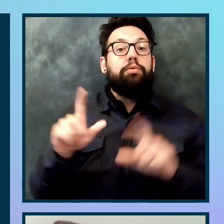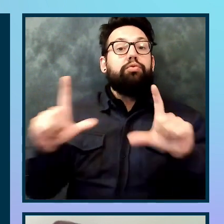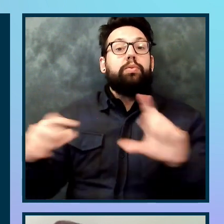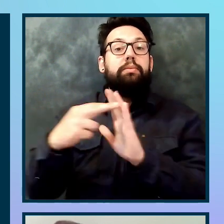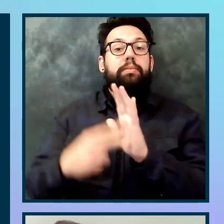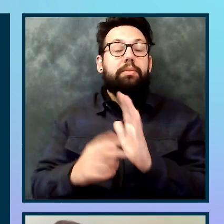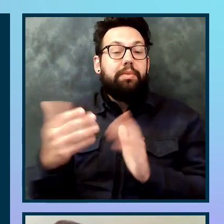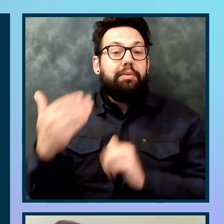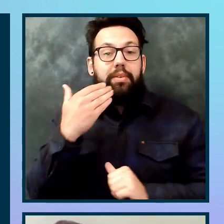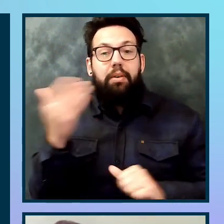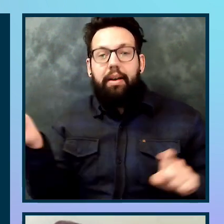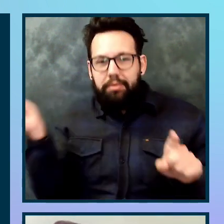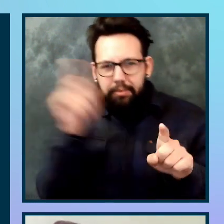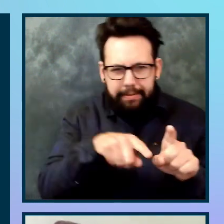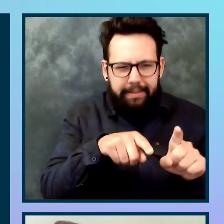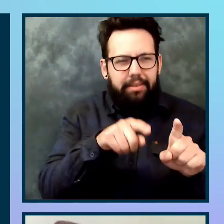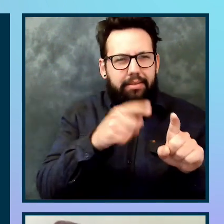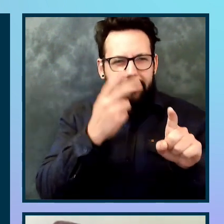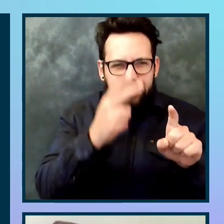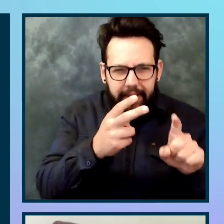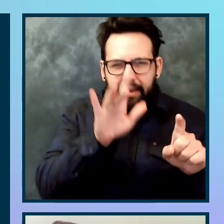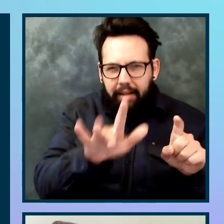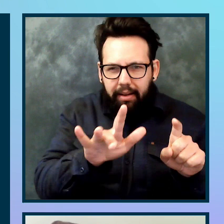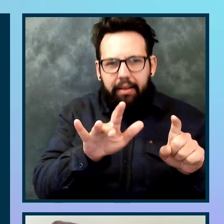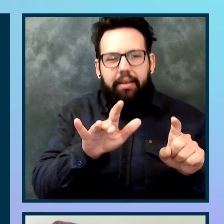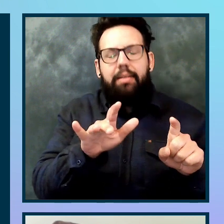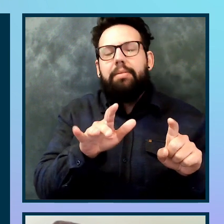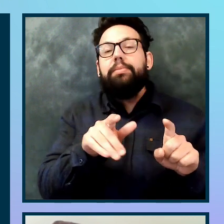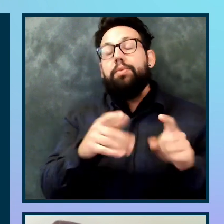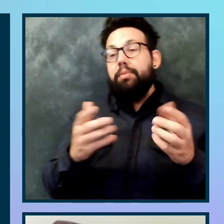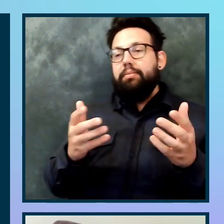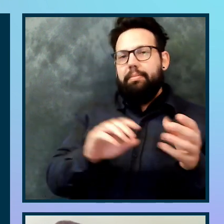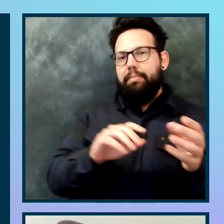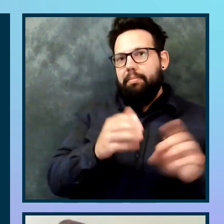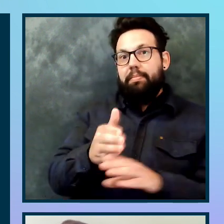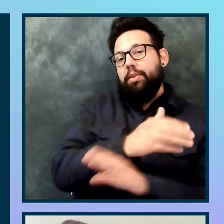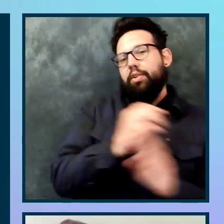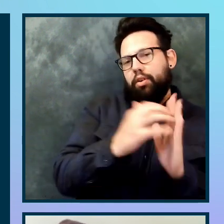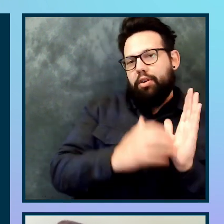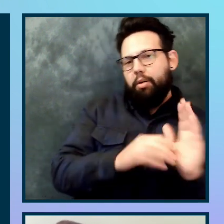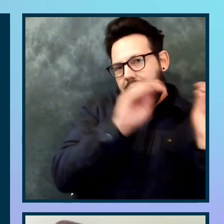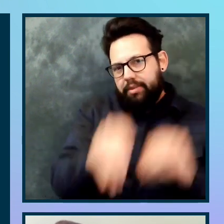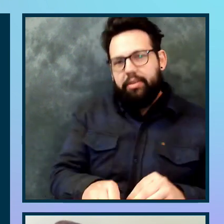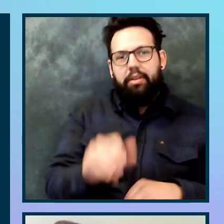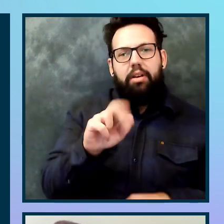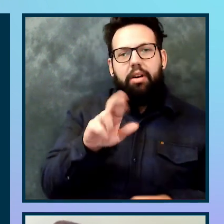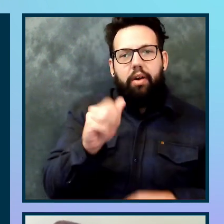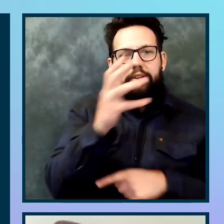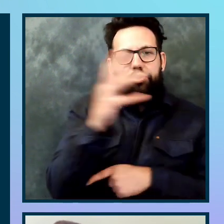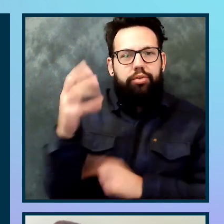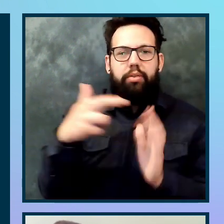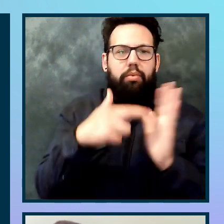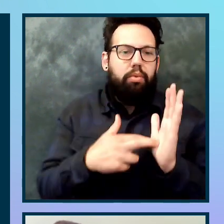definitely missing. So to address that, we would have to use the aria tree roll, and that requires a lot of heavy lifting. So we haven't done that yet, and